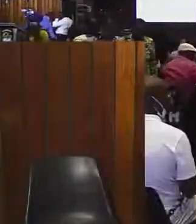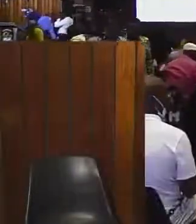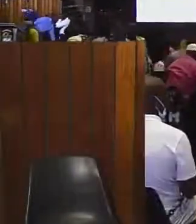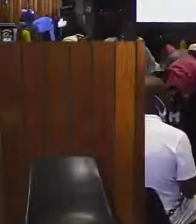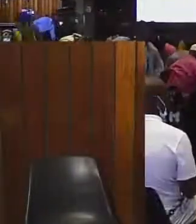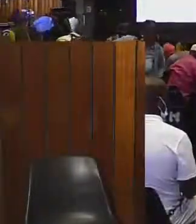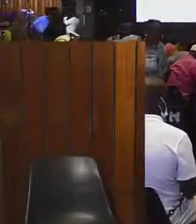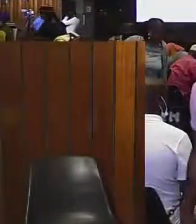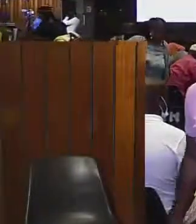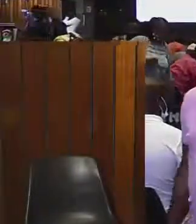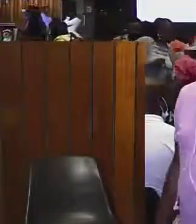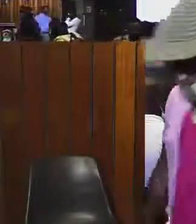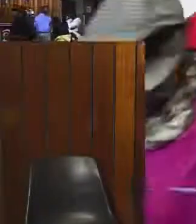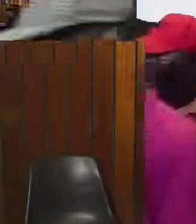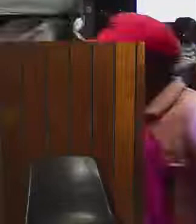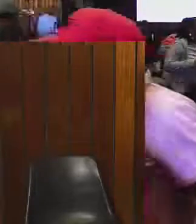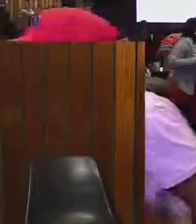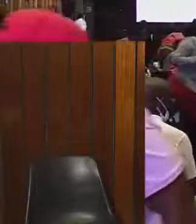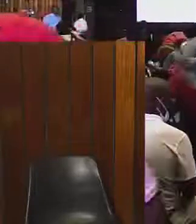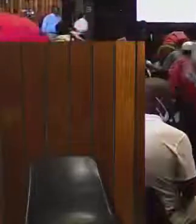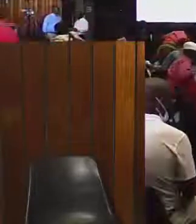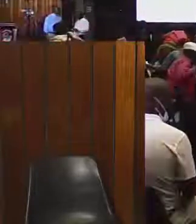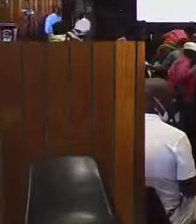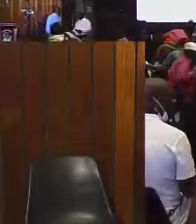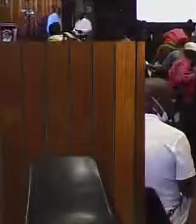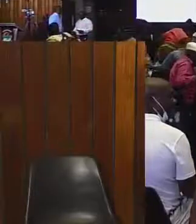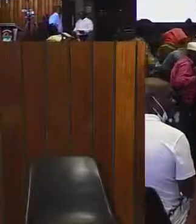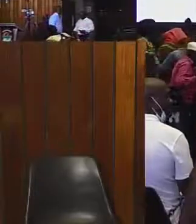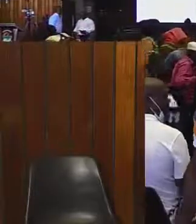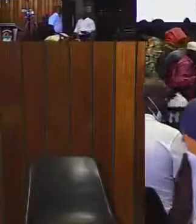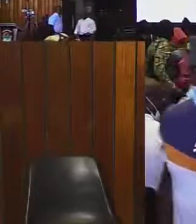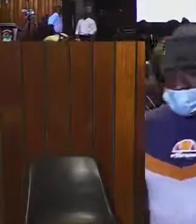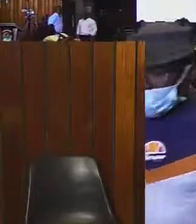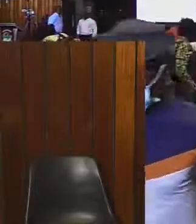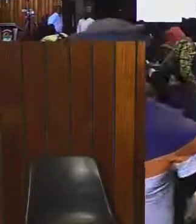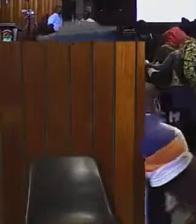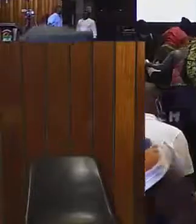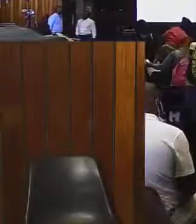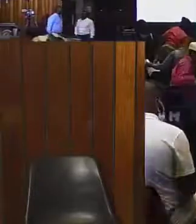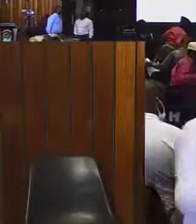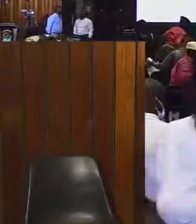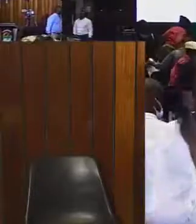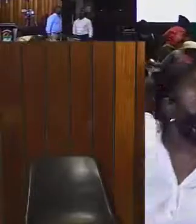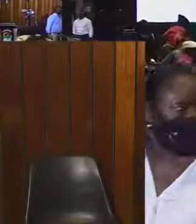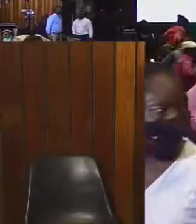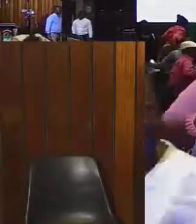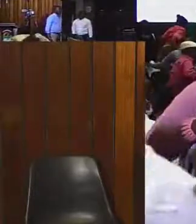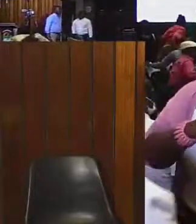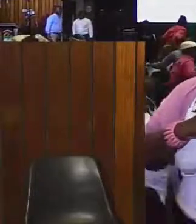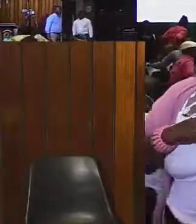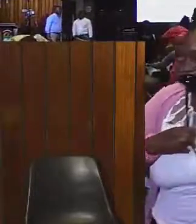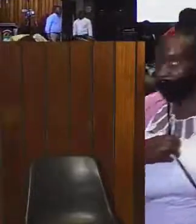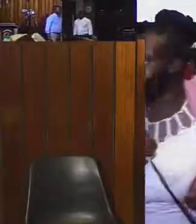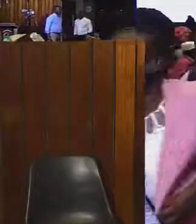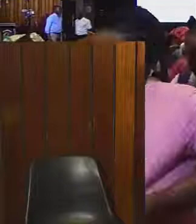Okay. Honourable members, we are continuing with our committee meeting, and we need to finish our